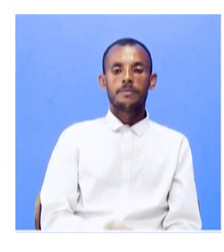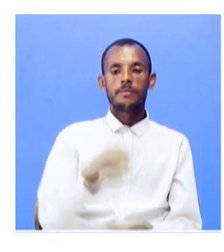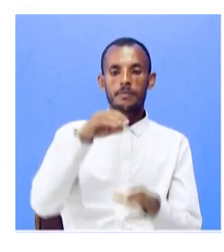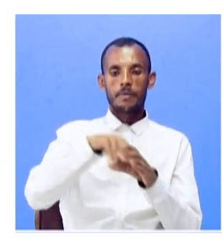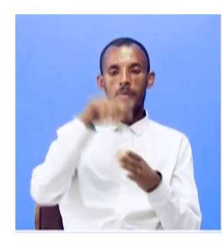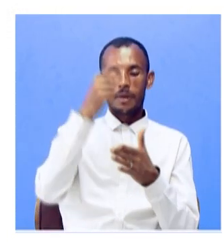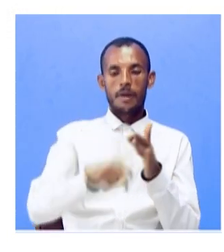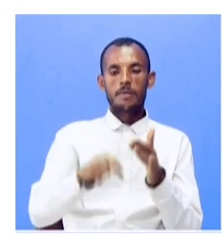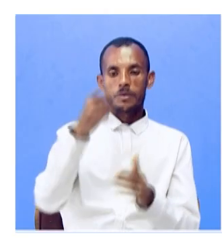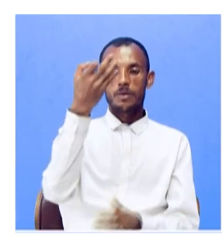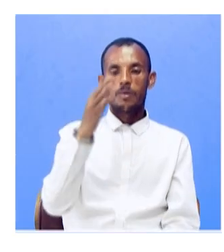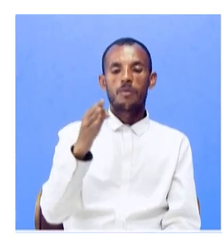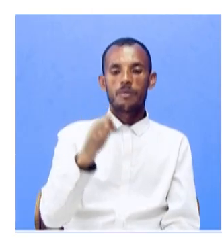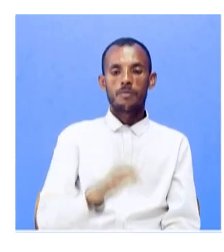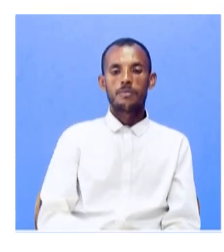on